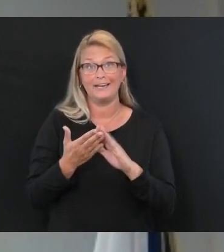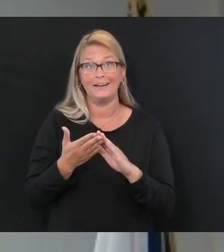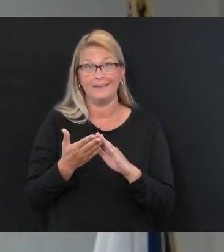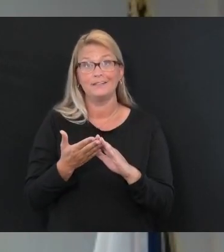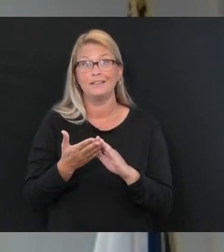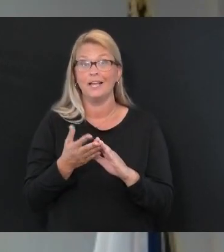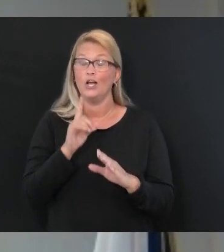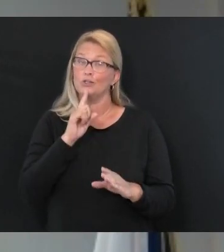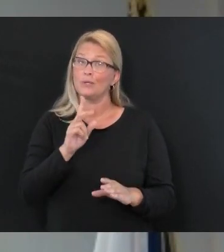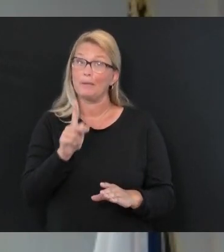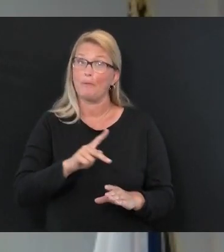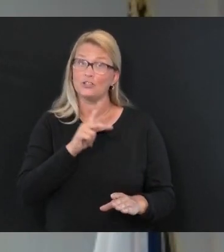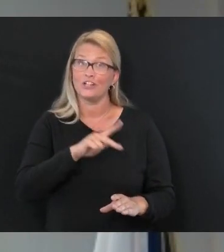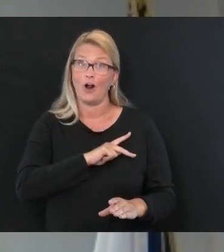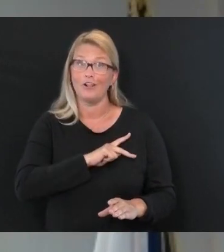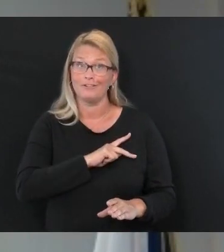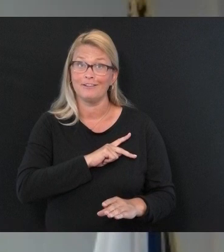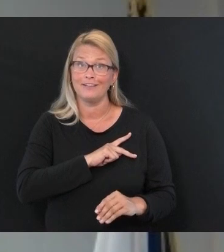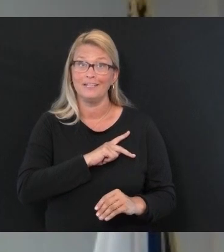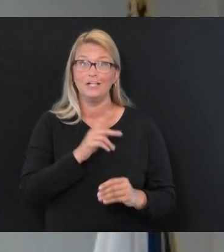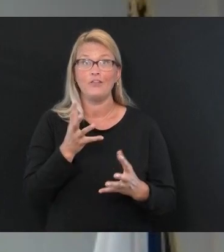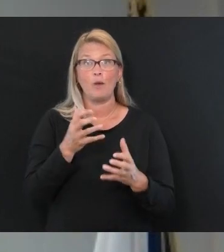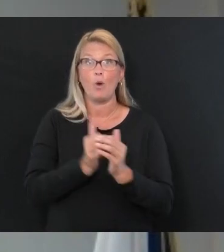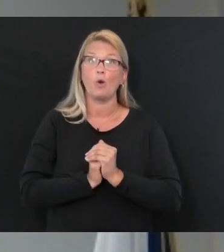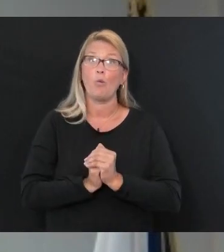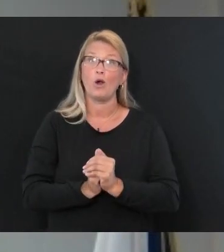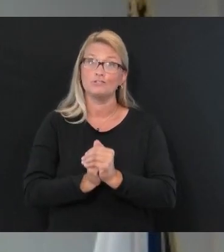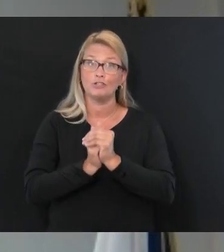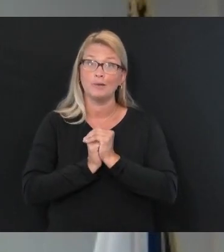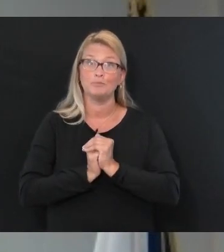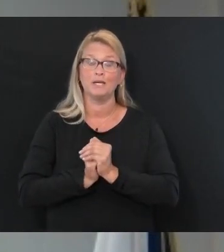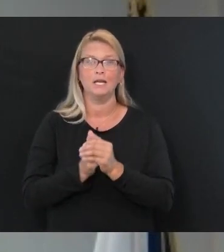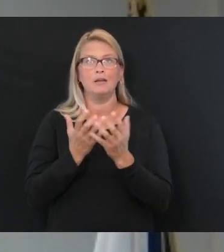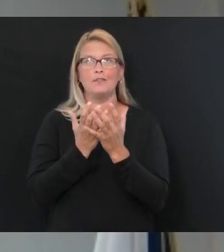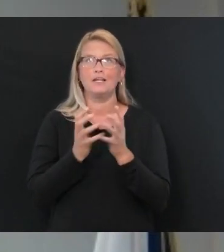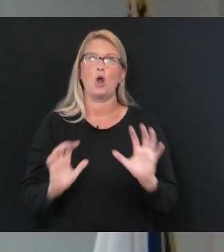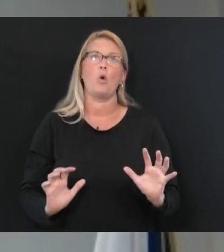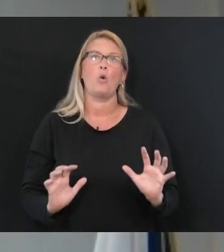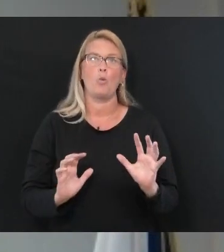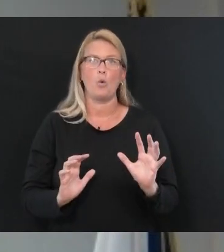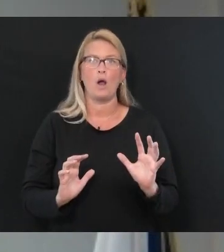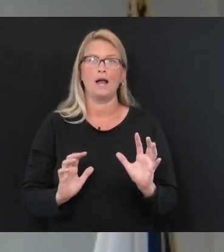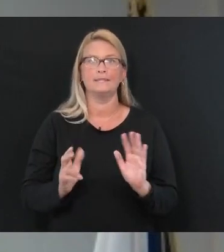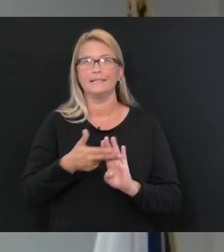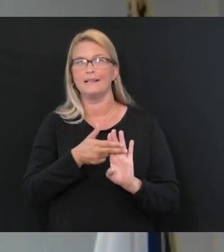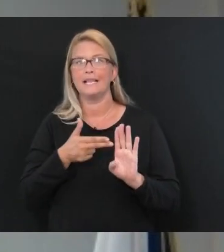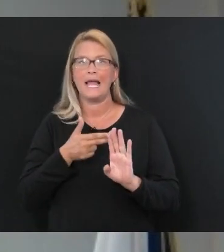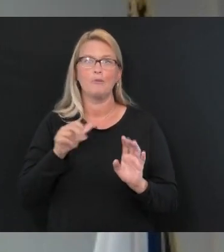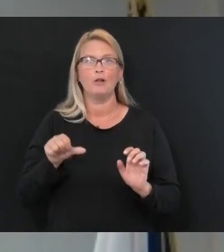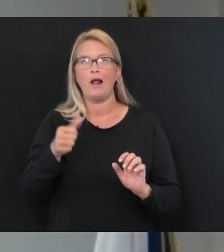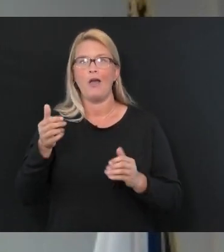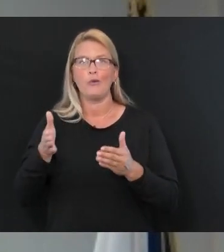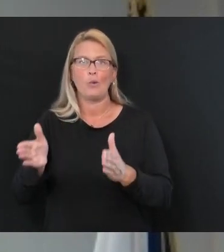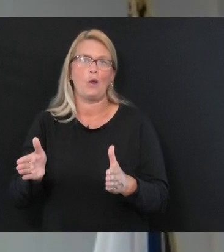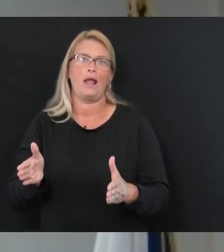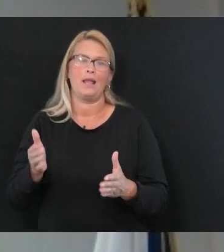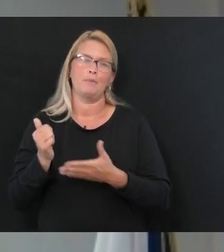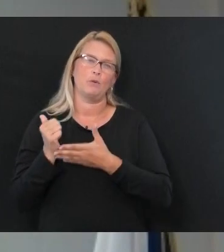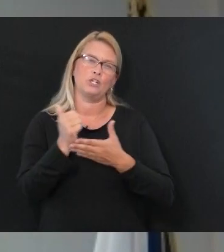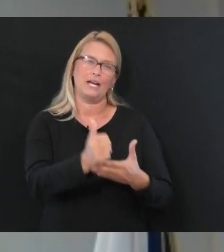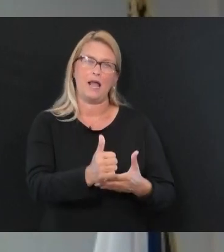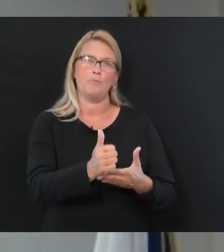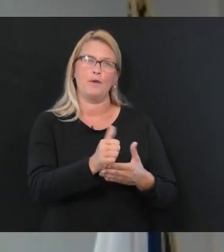something personal. They do want to worship, and we don't want to have it, given a different light. But we're trying to help them find ways to